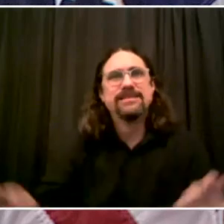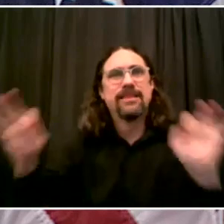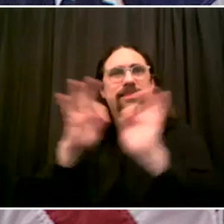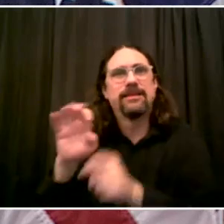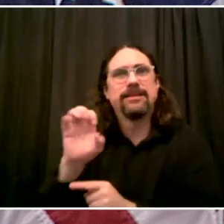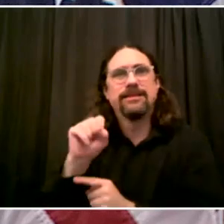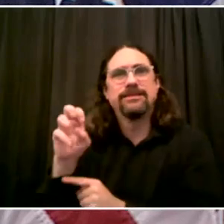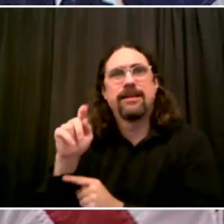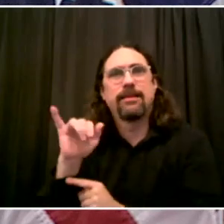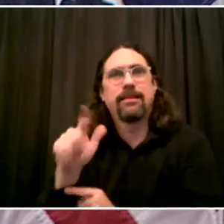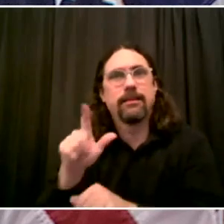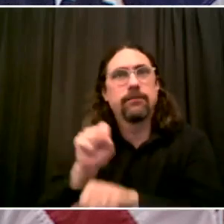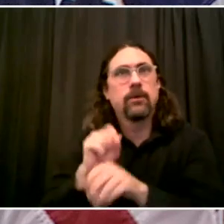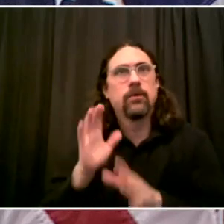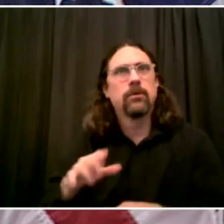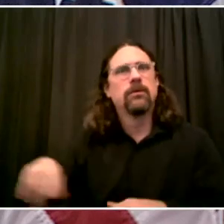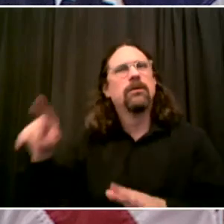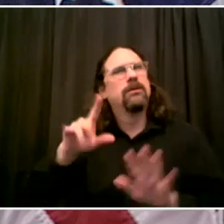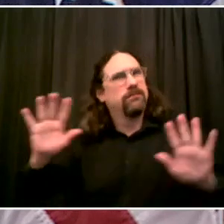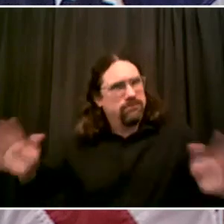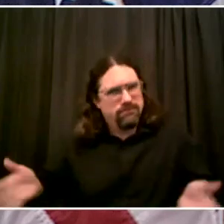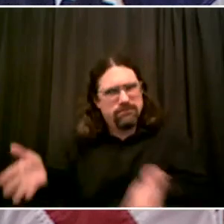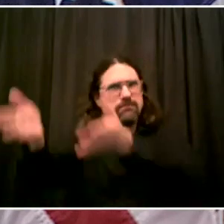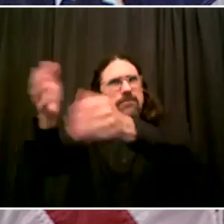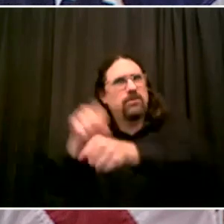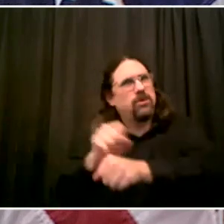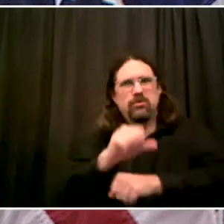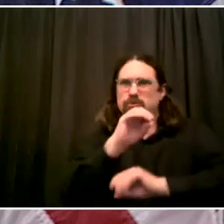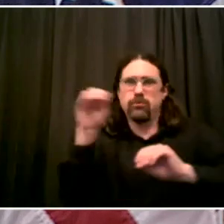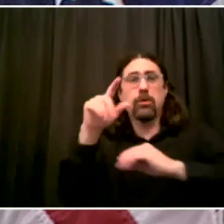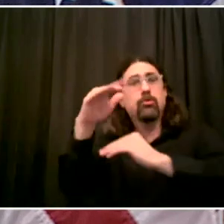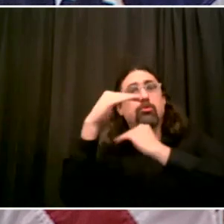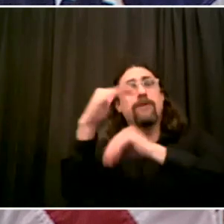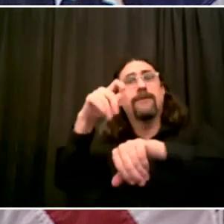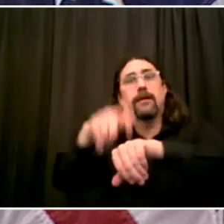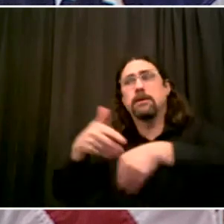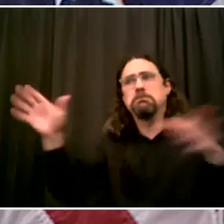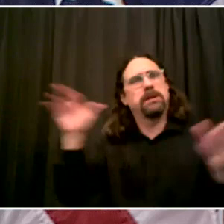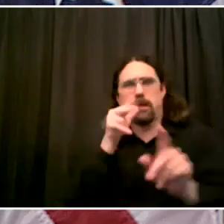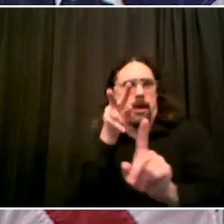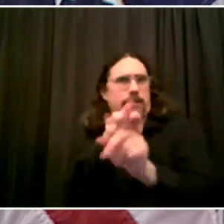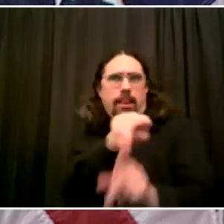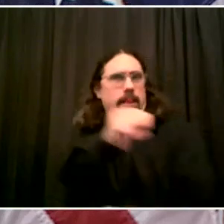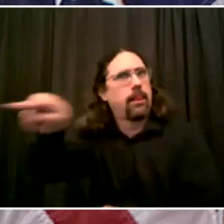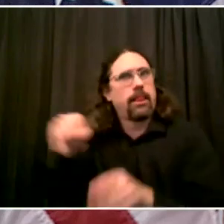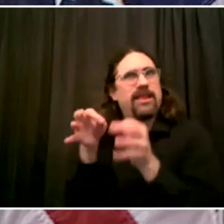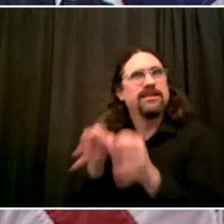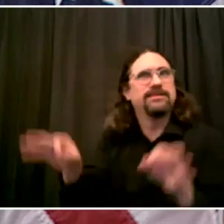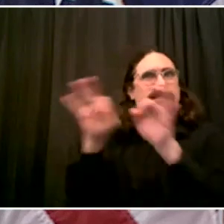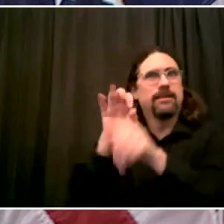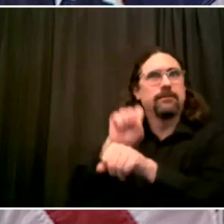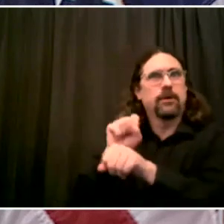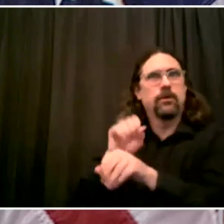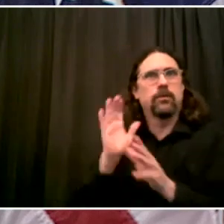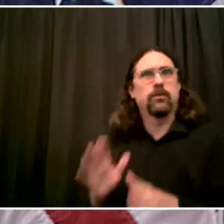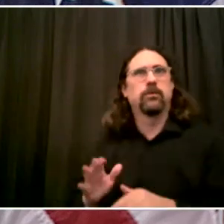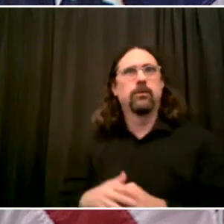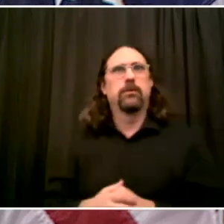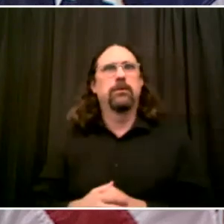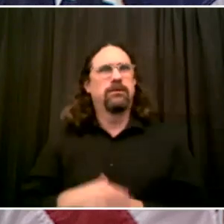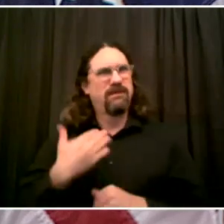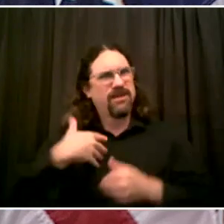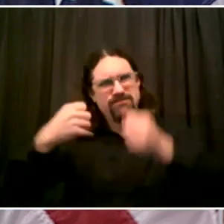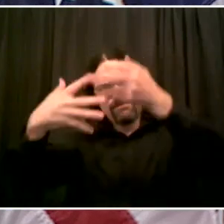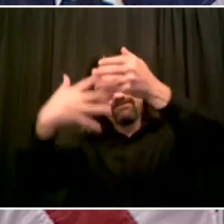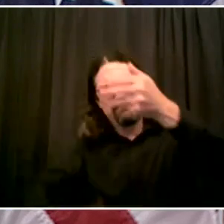are essential workers. Any essential worker doing their job is exempted from the curfew. And